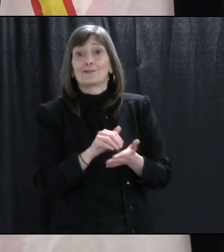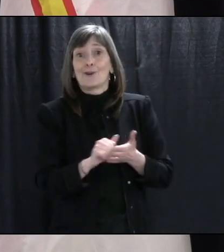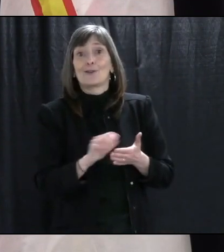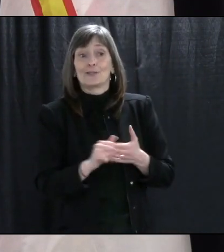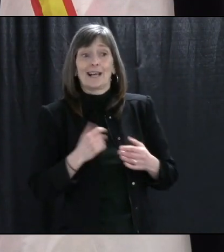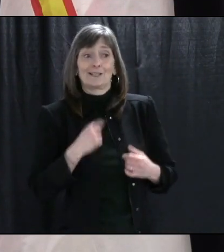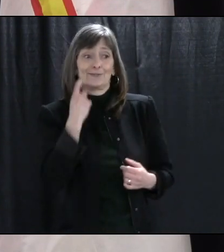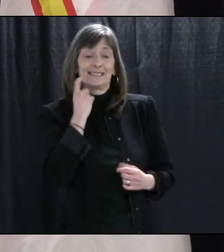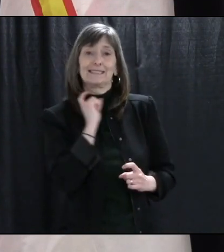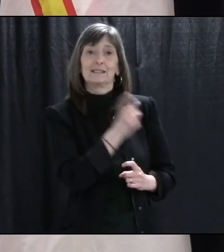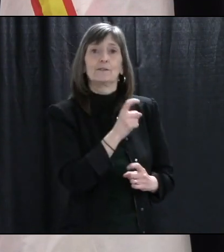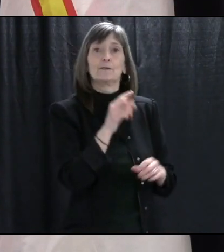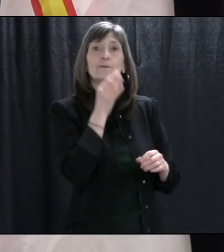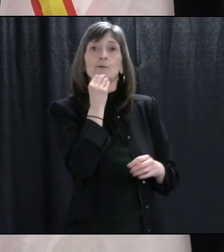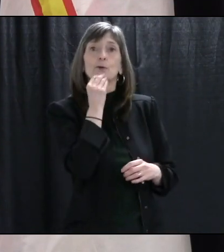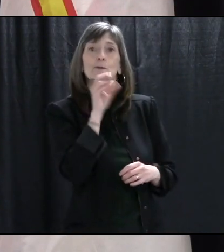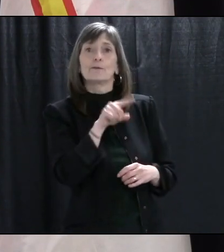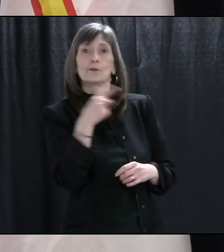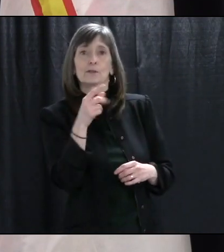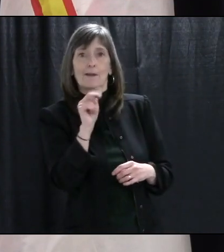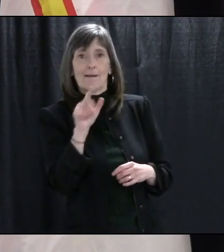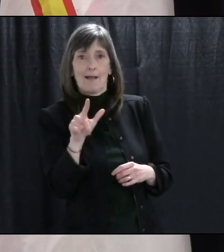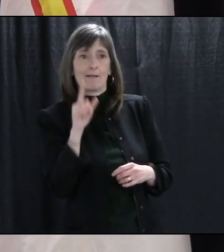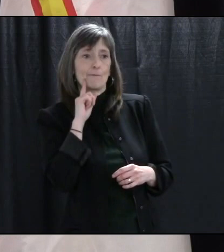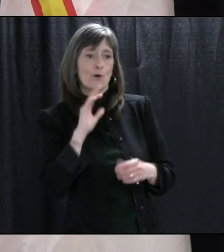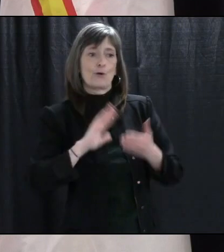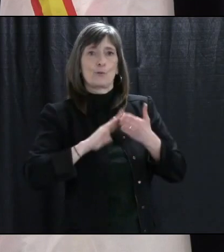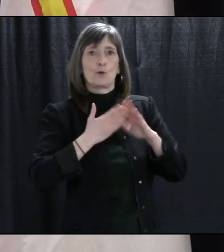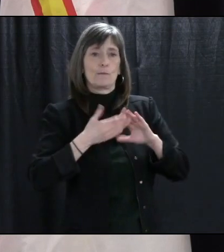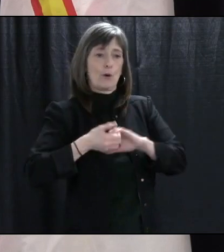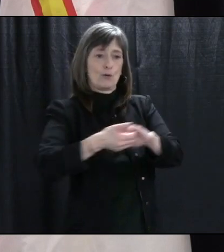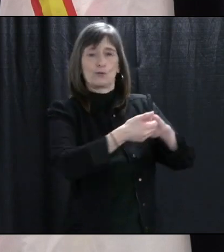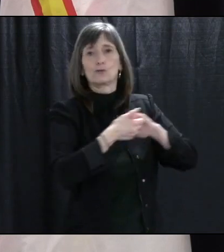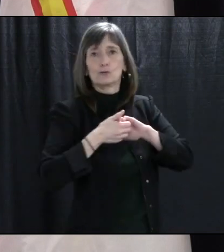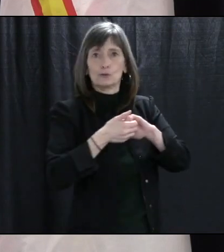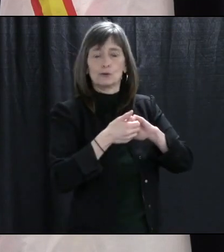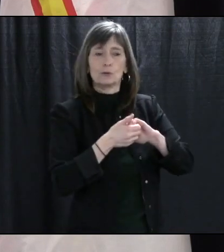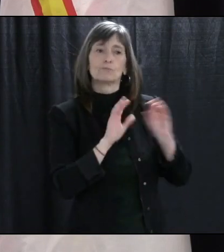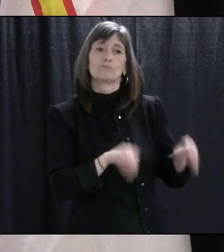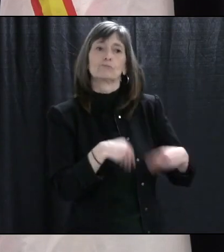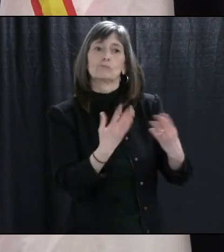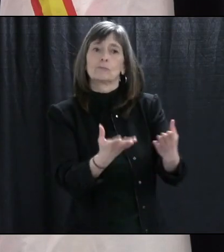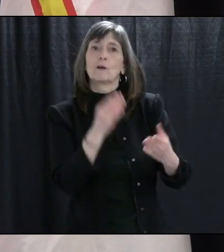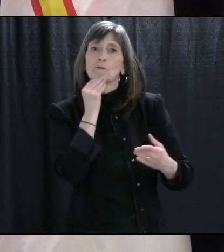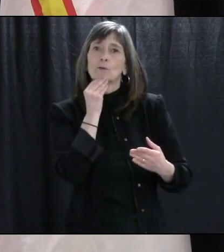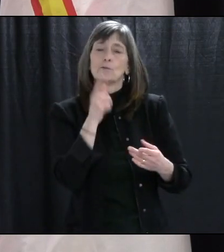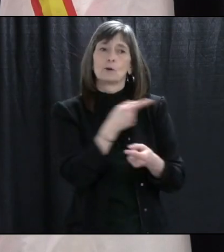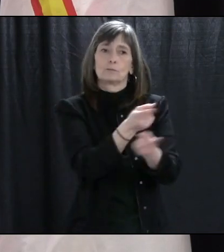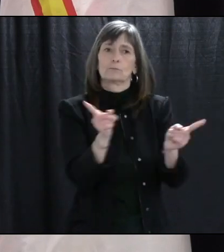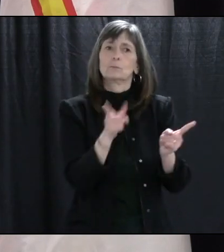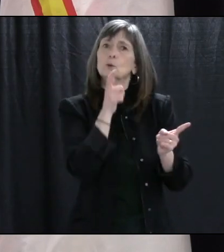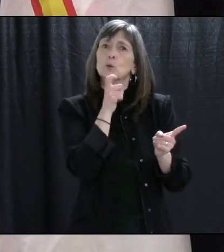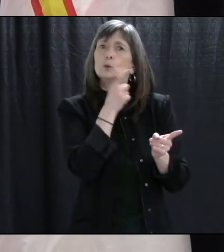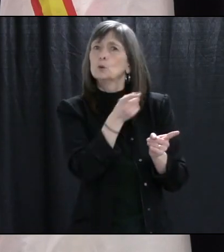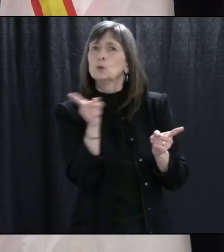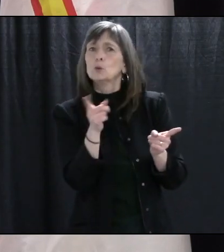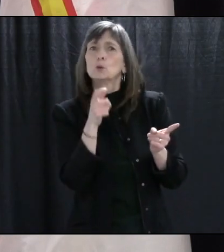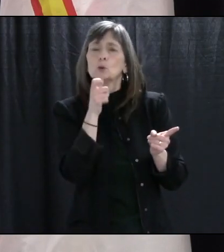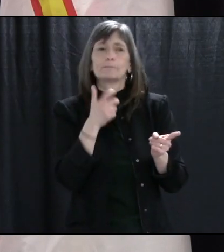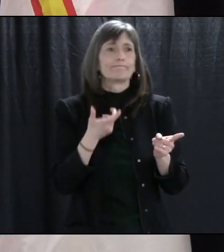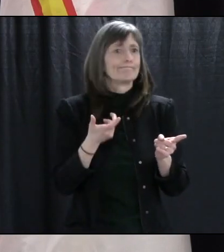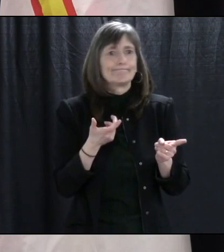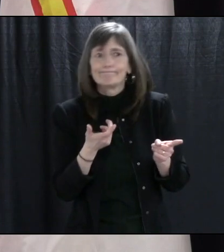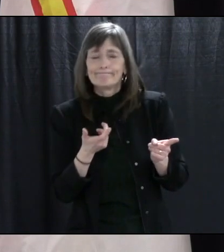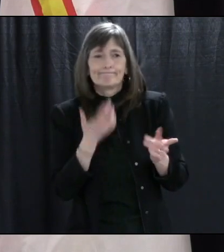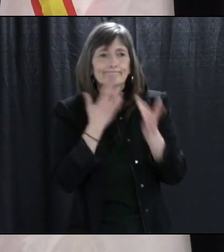our work in collaboration with community partners. We've been working to provide food to Newfoundlanders and Labradorians who, unfortunately,